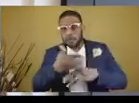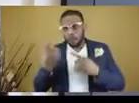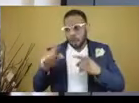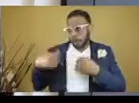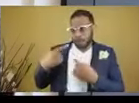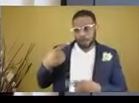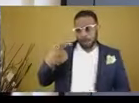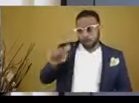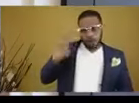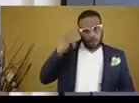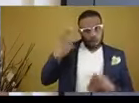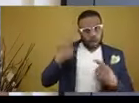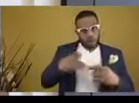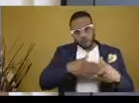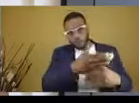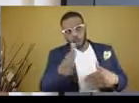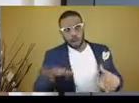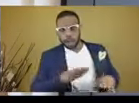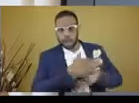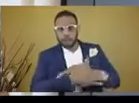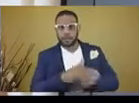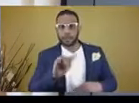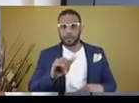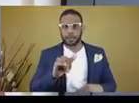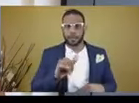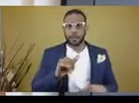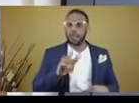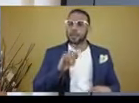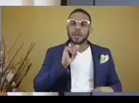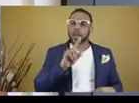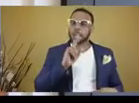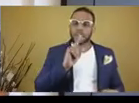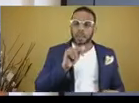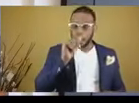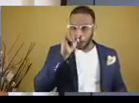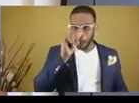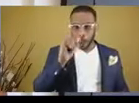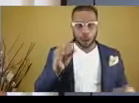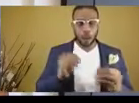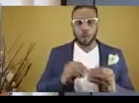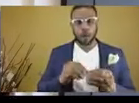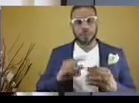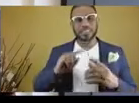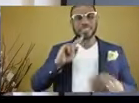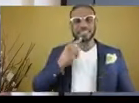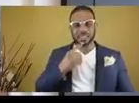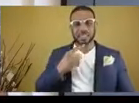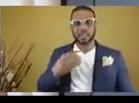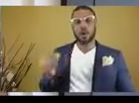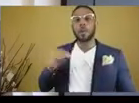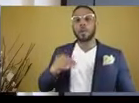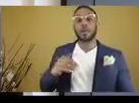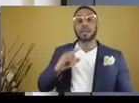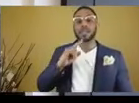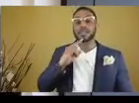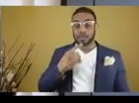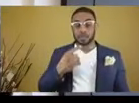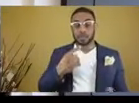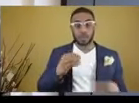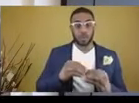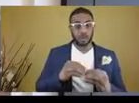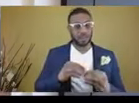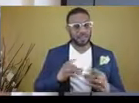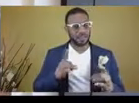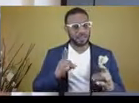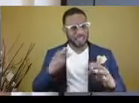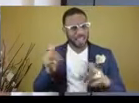for that matter, the rest of the country, that there would not be a more pronounced and even more deliberate, even more vicious attack